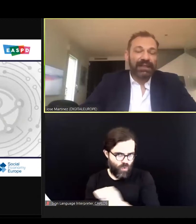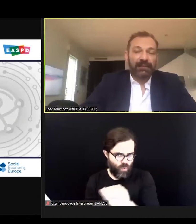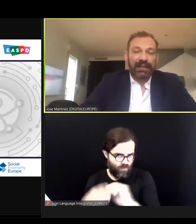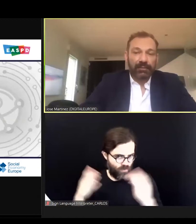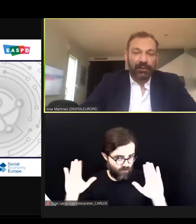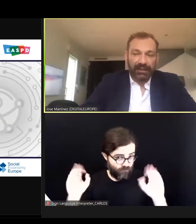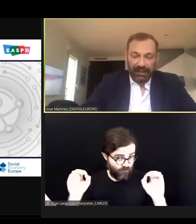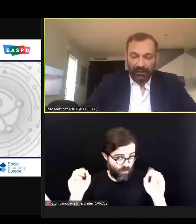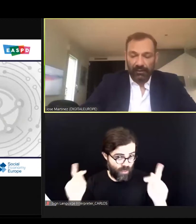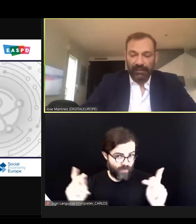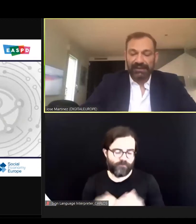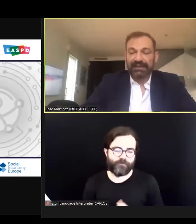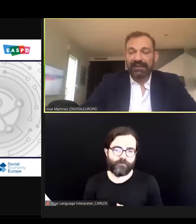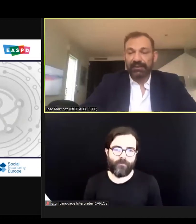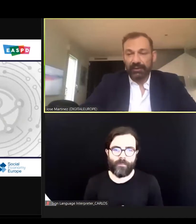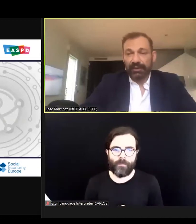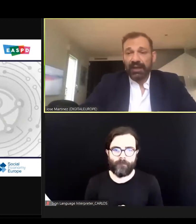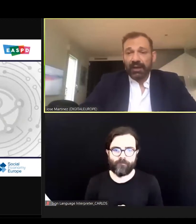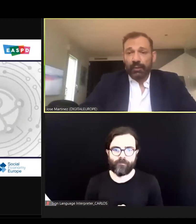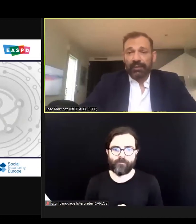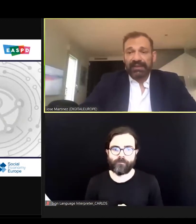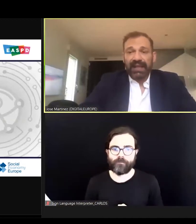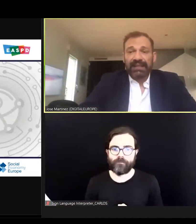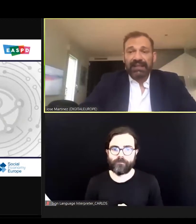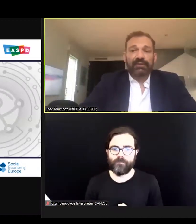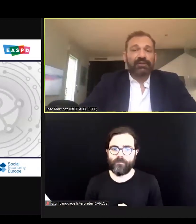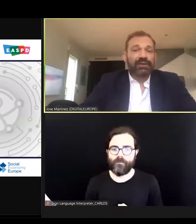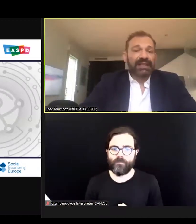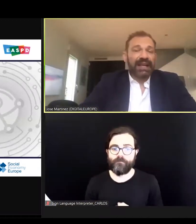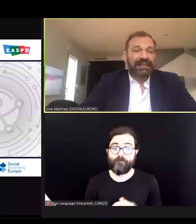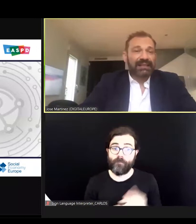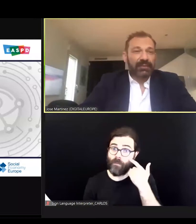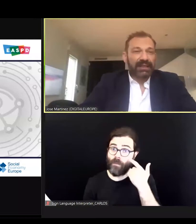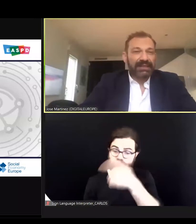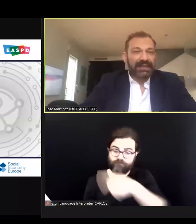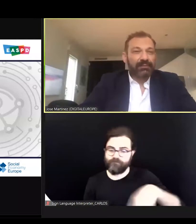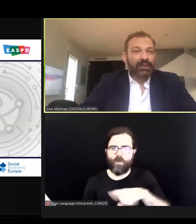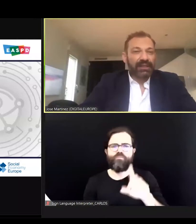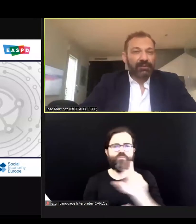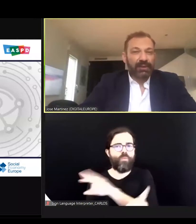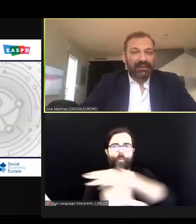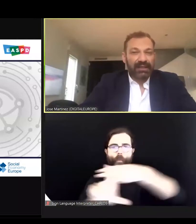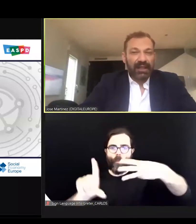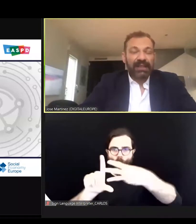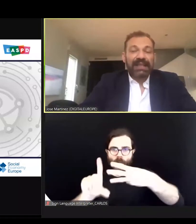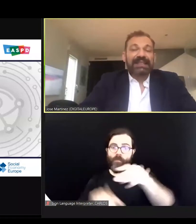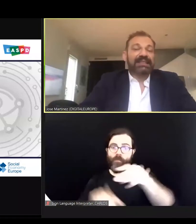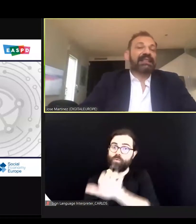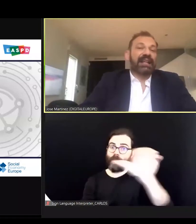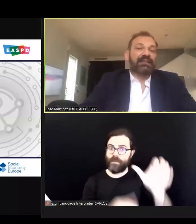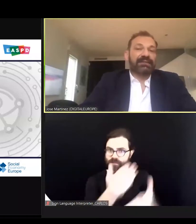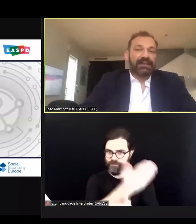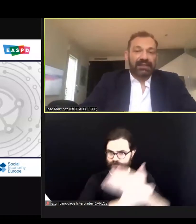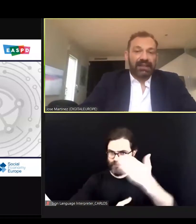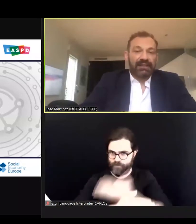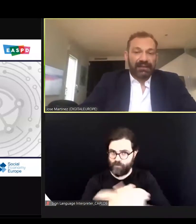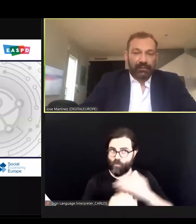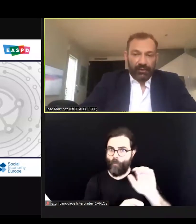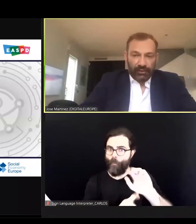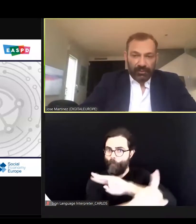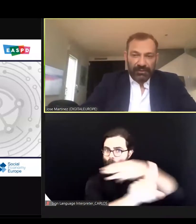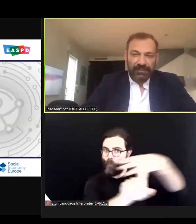be available in our Digital Europe website and also in the Accessibility Project website just after